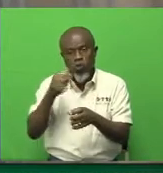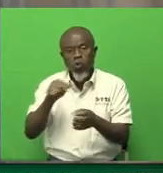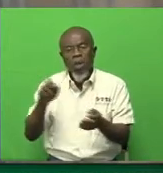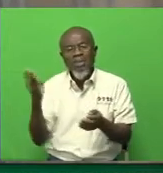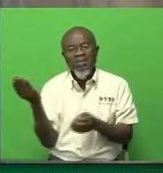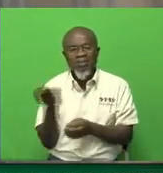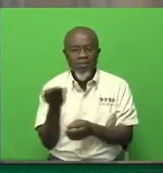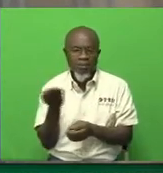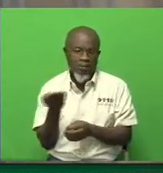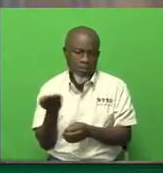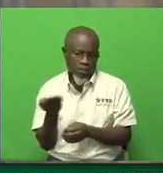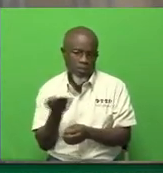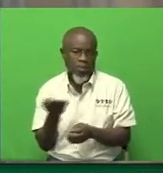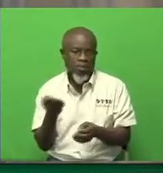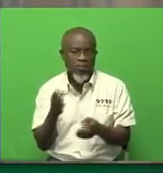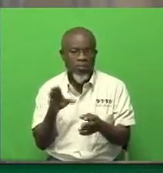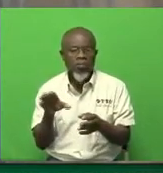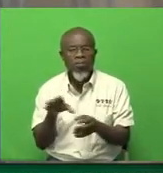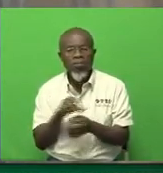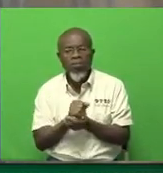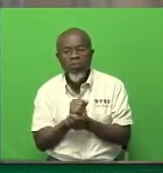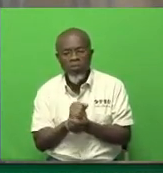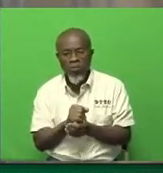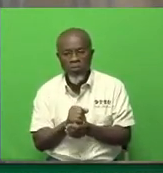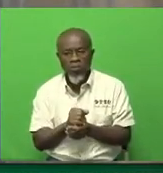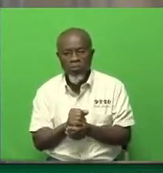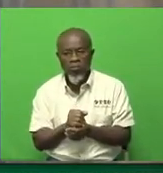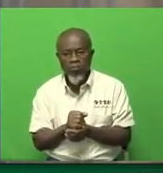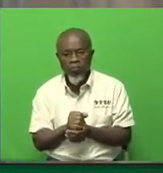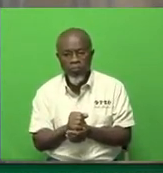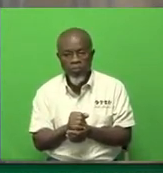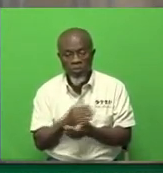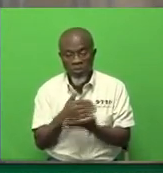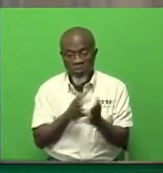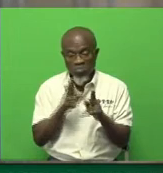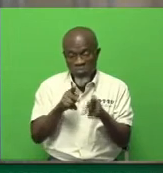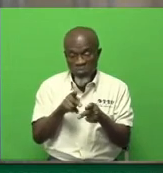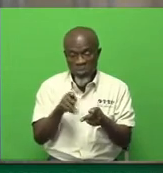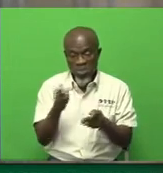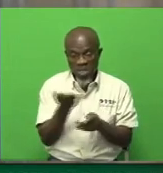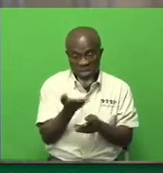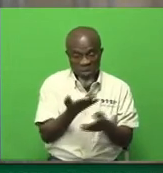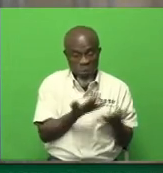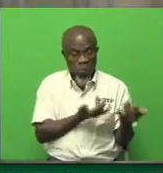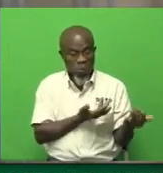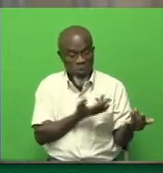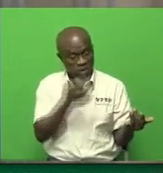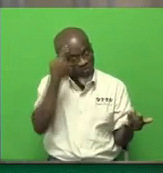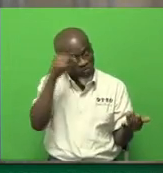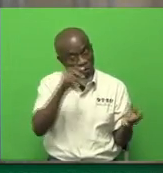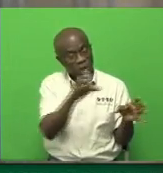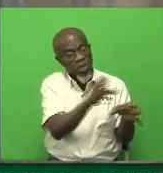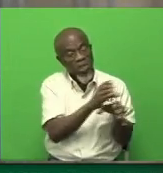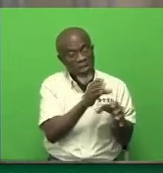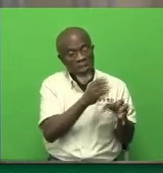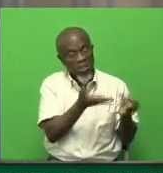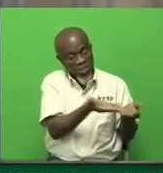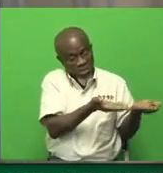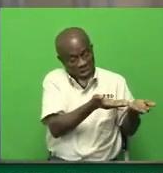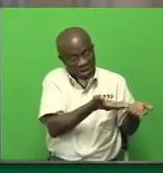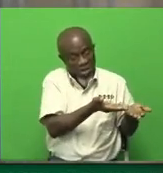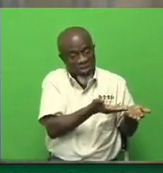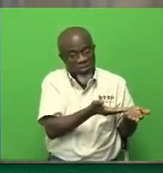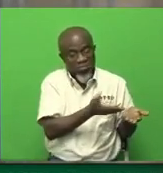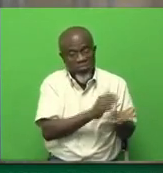after waiting 48 Hours lying in a trolley or sitting on a wheelchair they're on court on Crow on control and